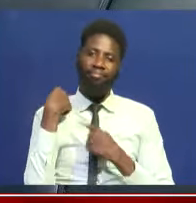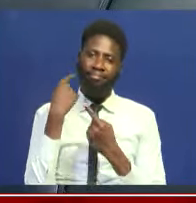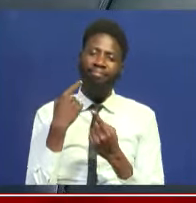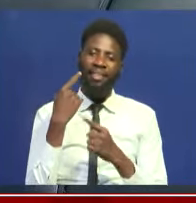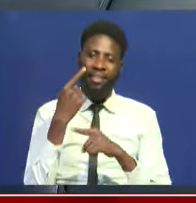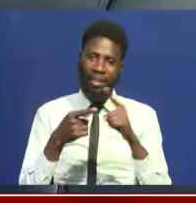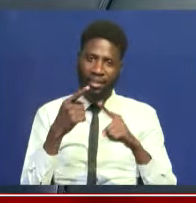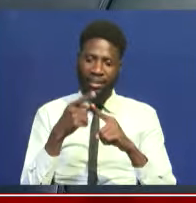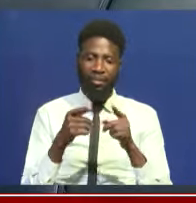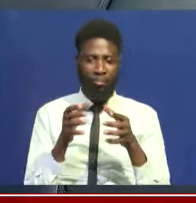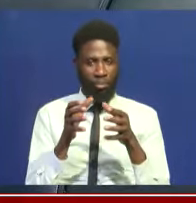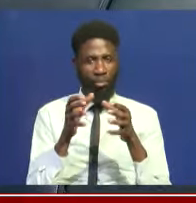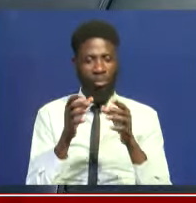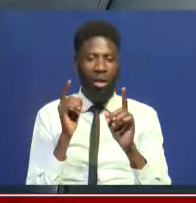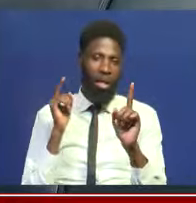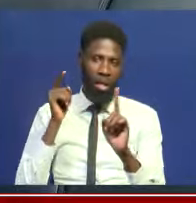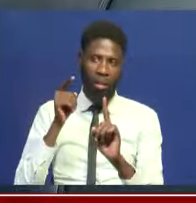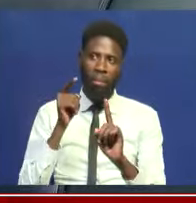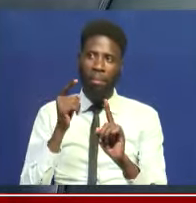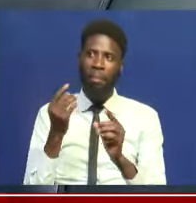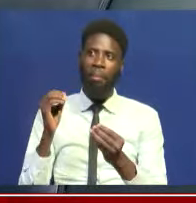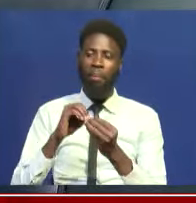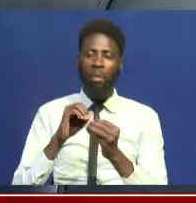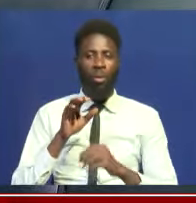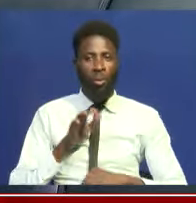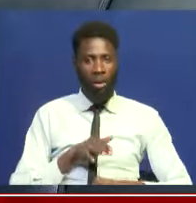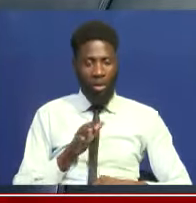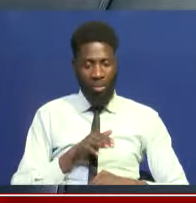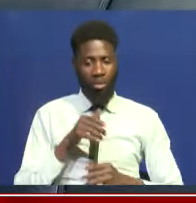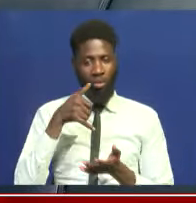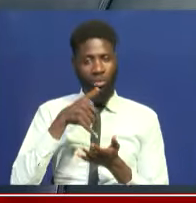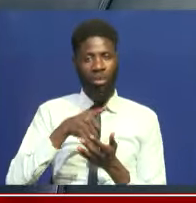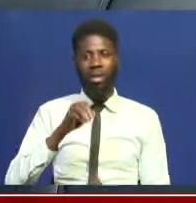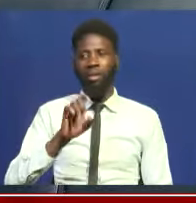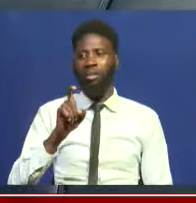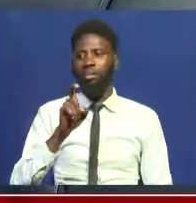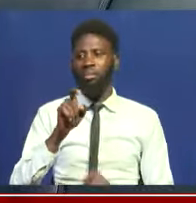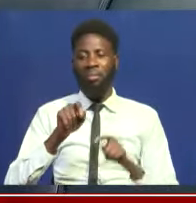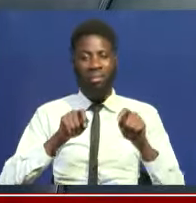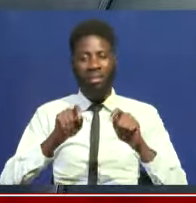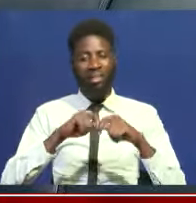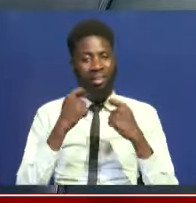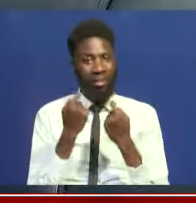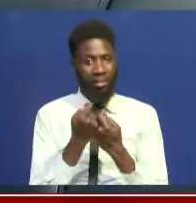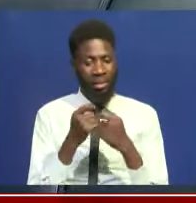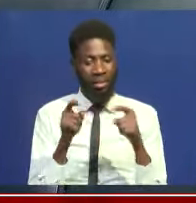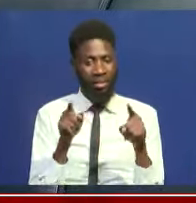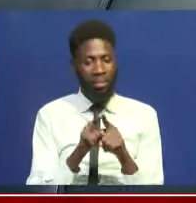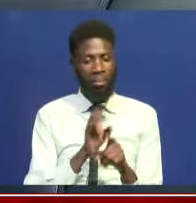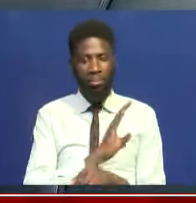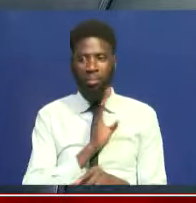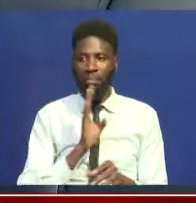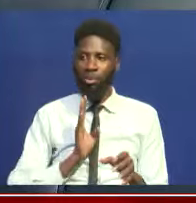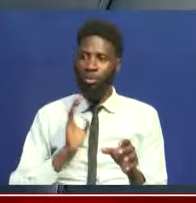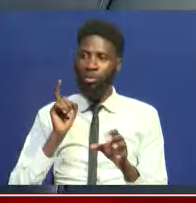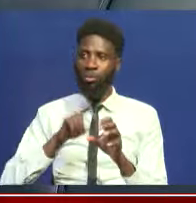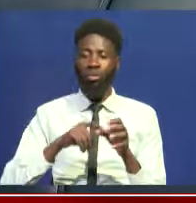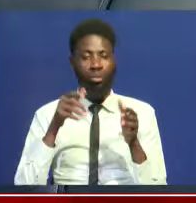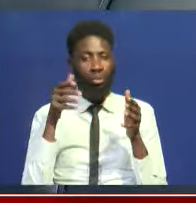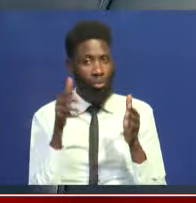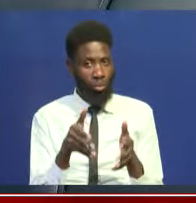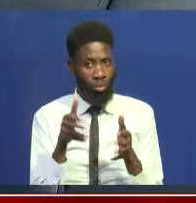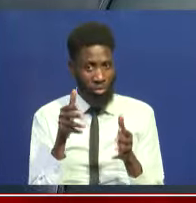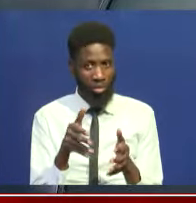get more women onto executive management teams and the companies we're invested in, as well as onto the board. In fact, today,